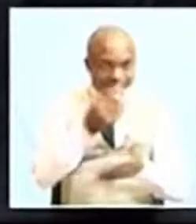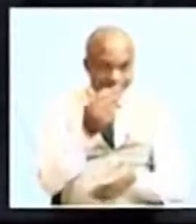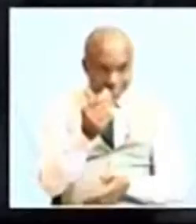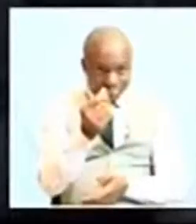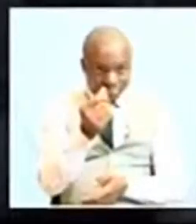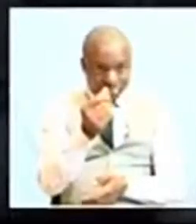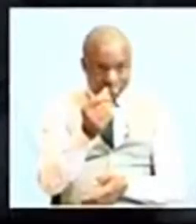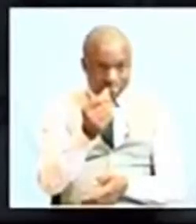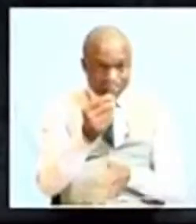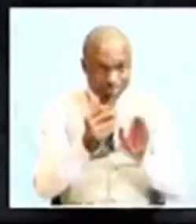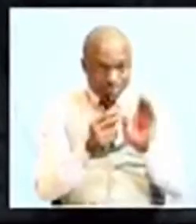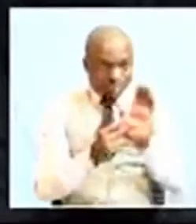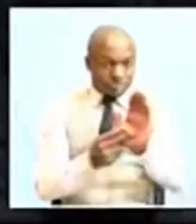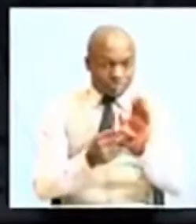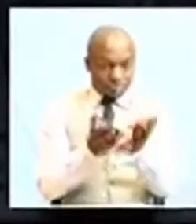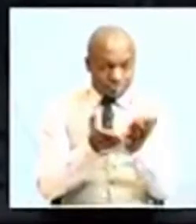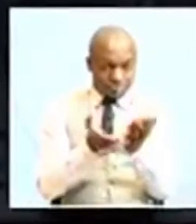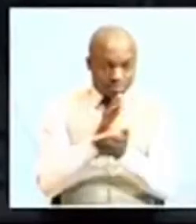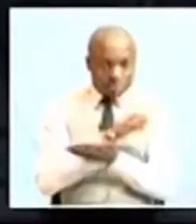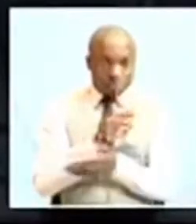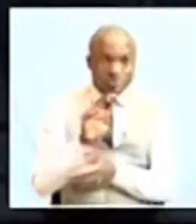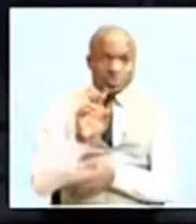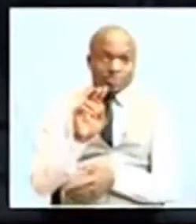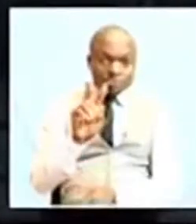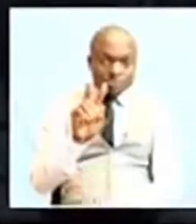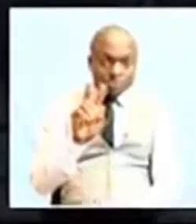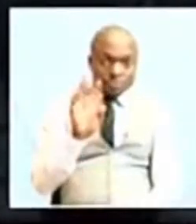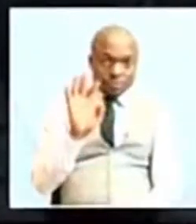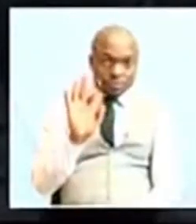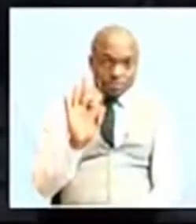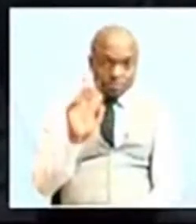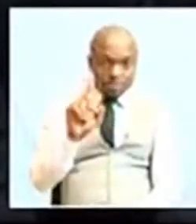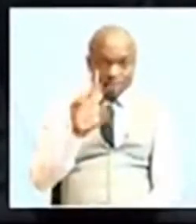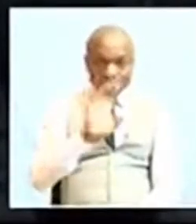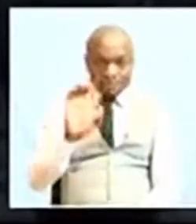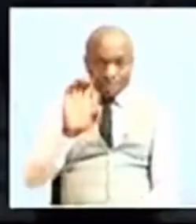amount, as on page 2, is 193 kwacha,